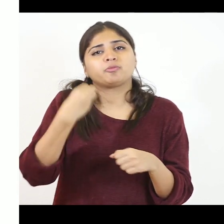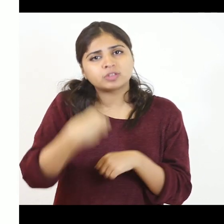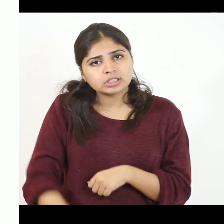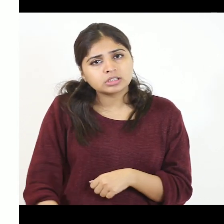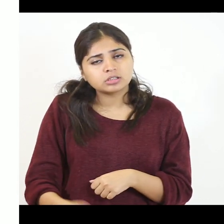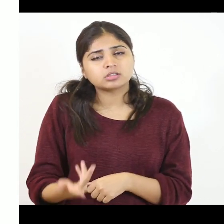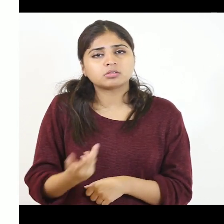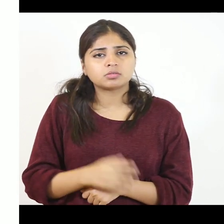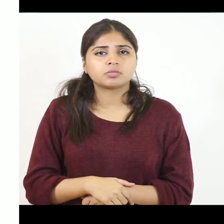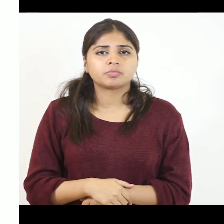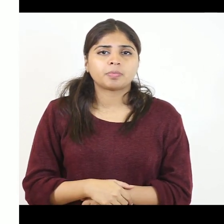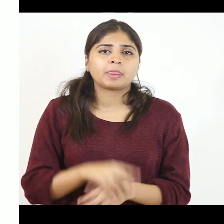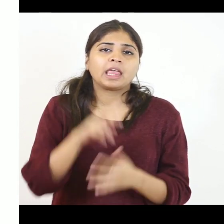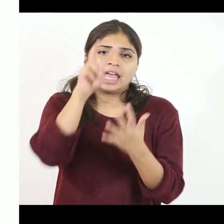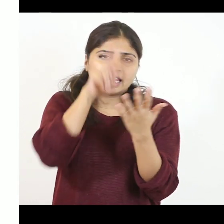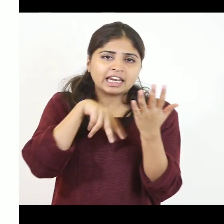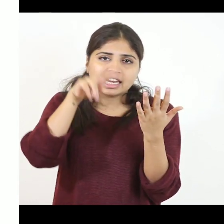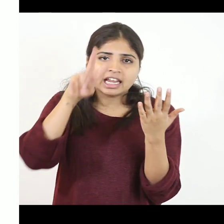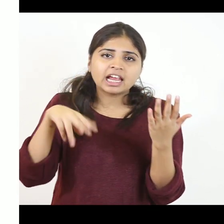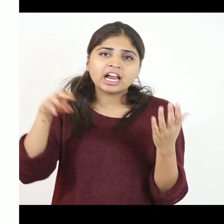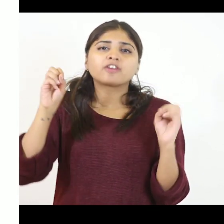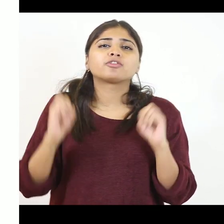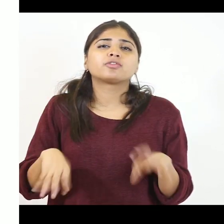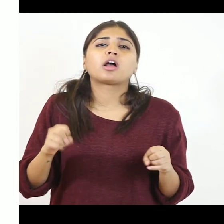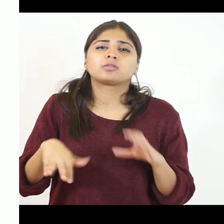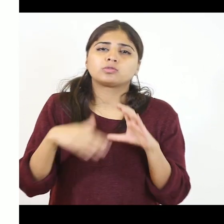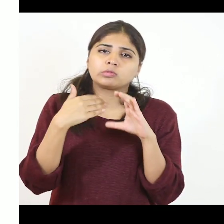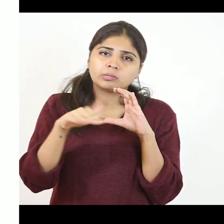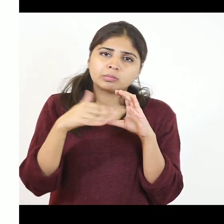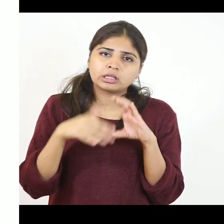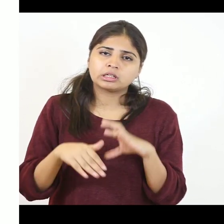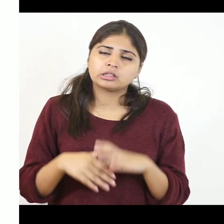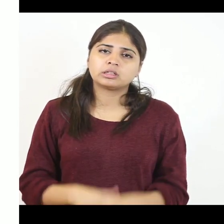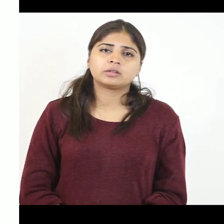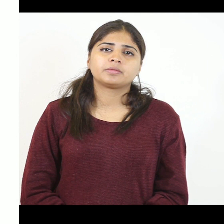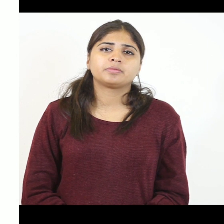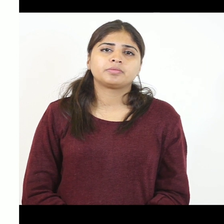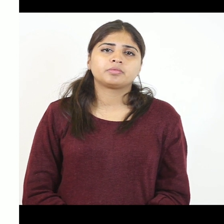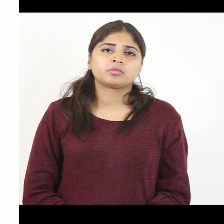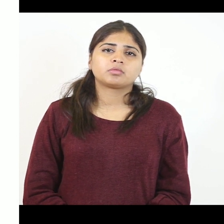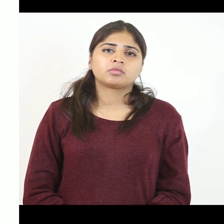mail, lack of concern for good time management,